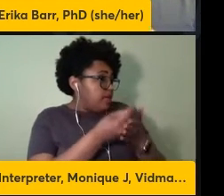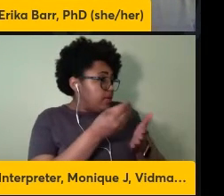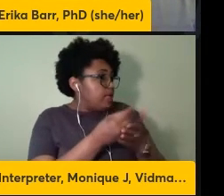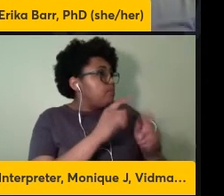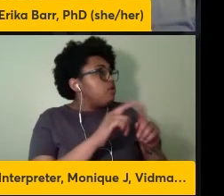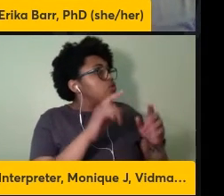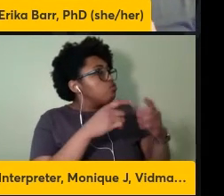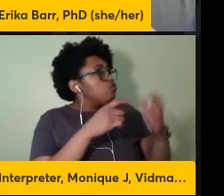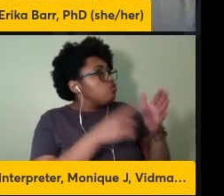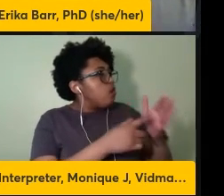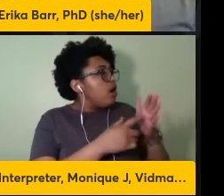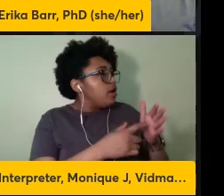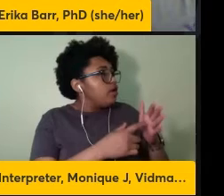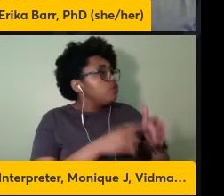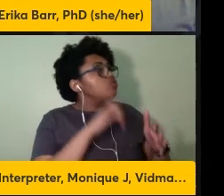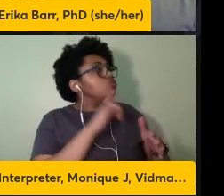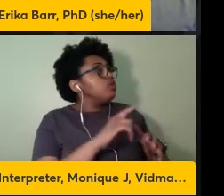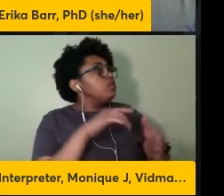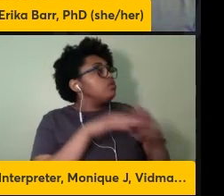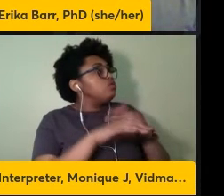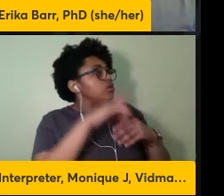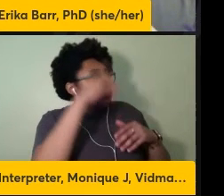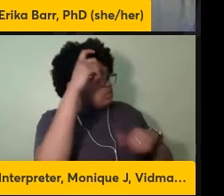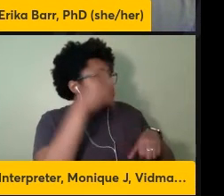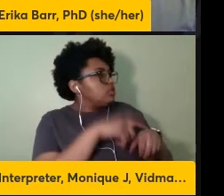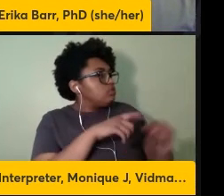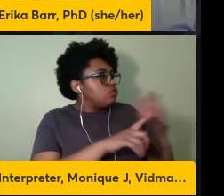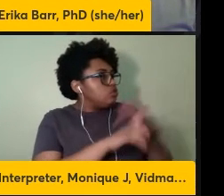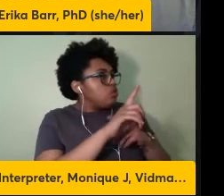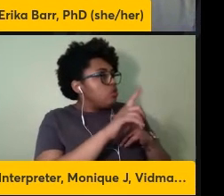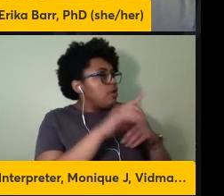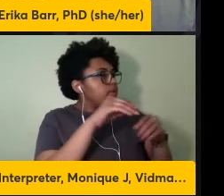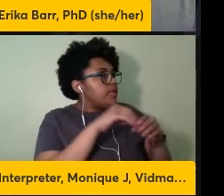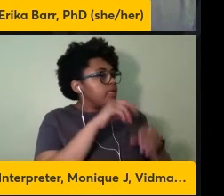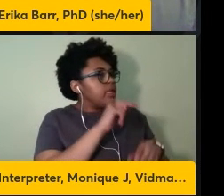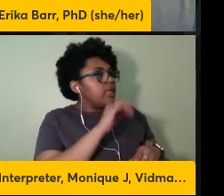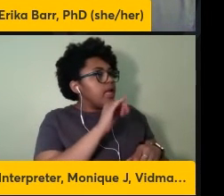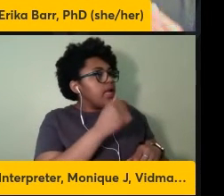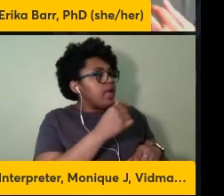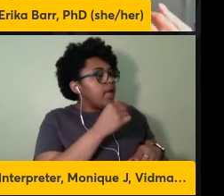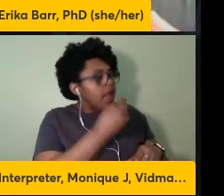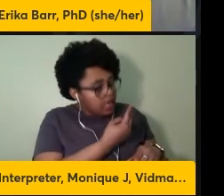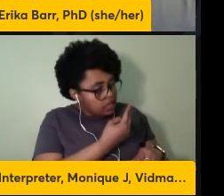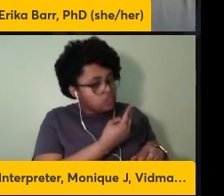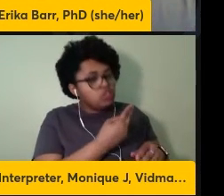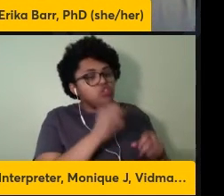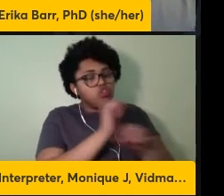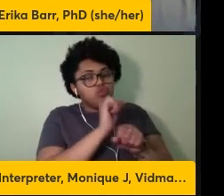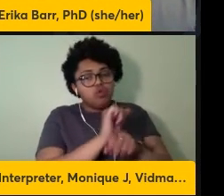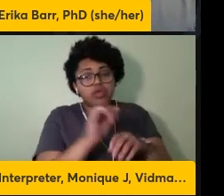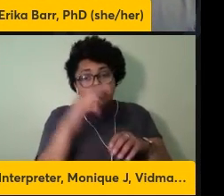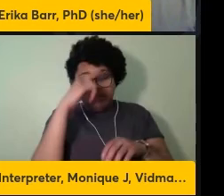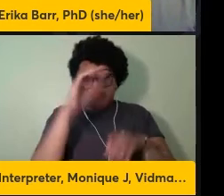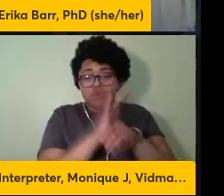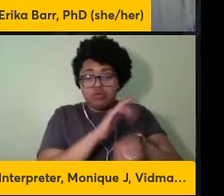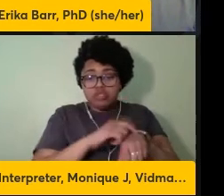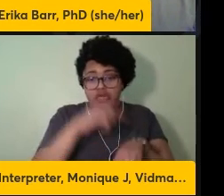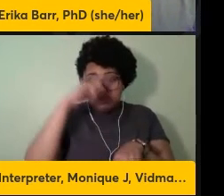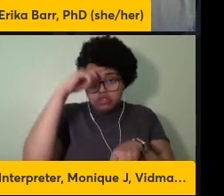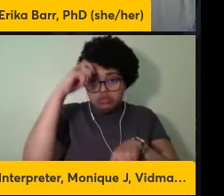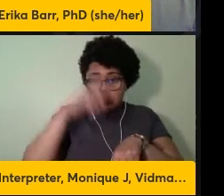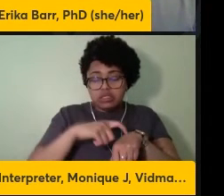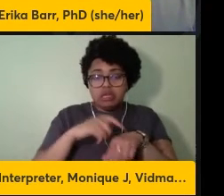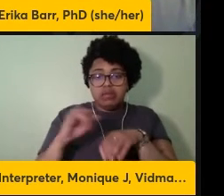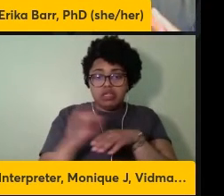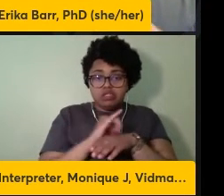really during the summer to come to the NIH and work full-time as a summer intern. You can renew this scholarship up to